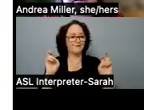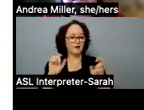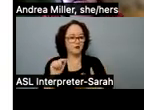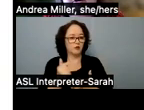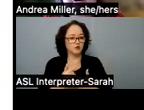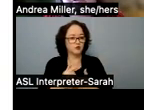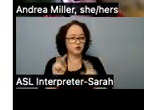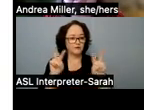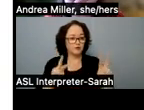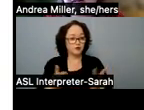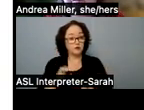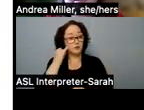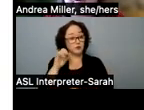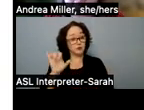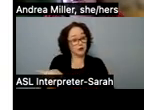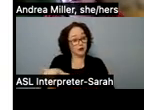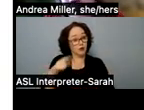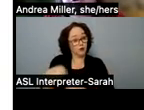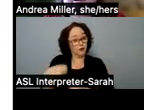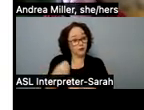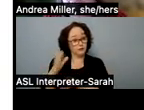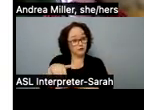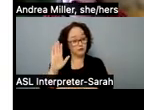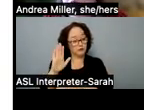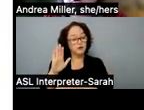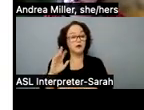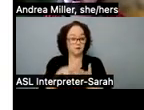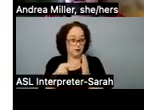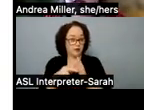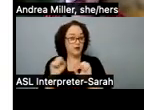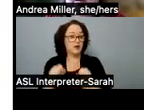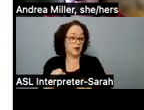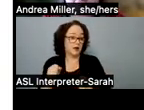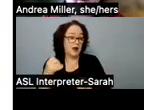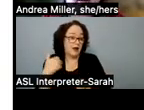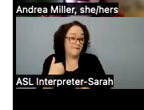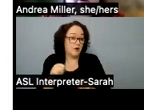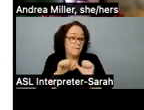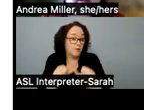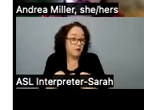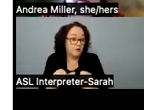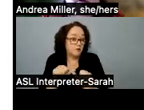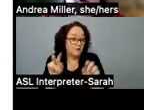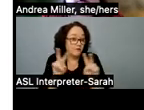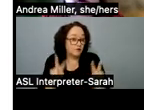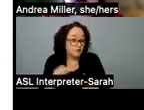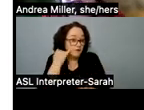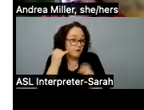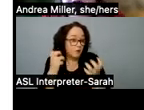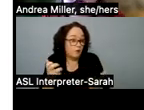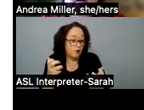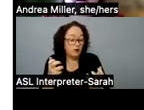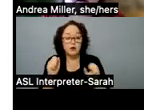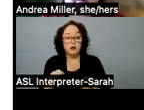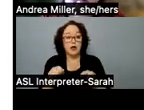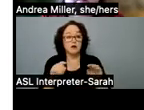for at least a year, you can leave there with a permanent voucher if you need one or want one, and port that anywhere in the state or out of